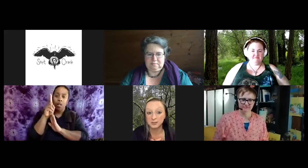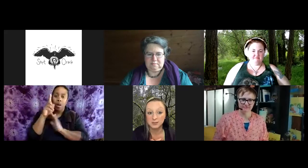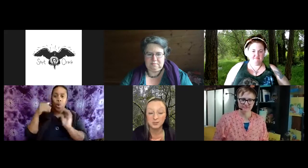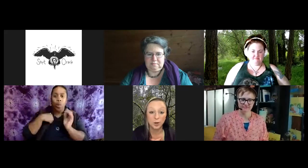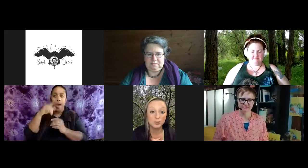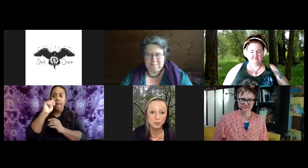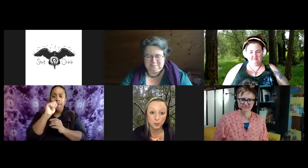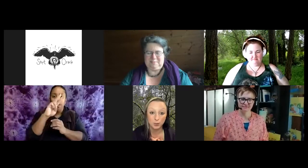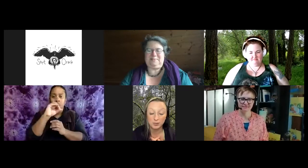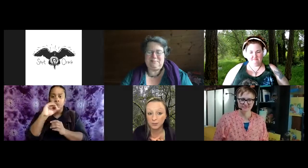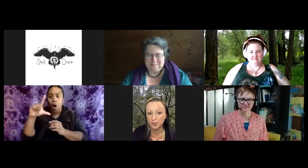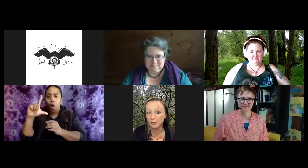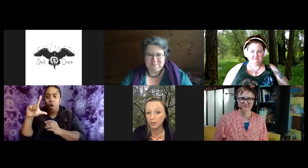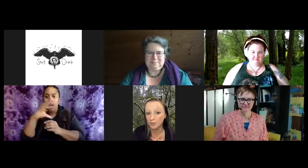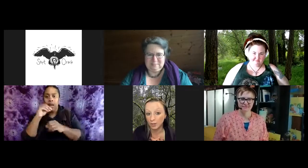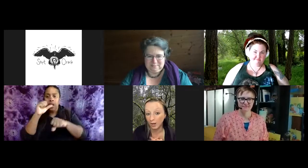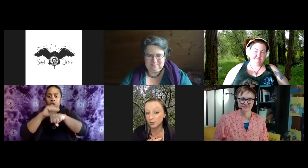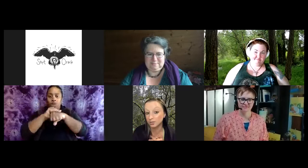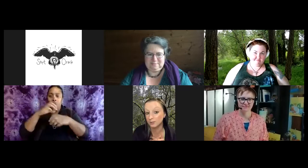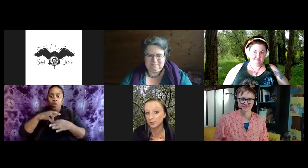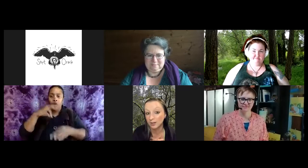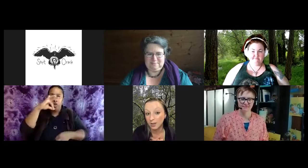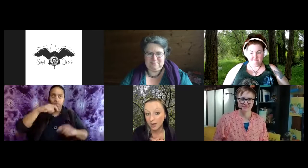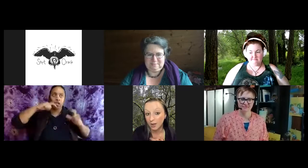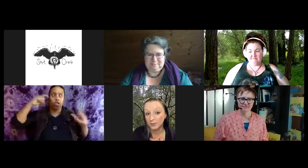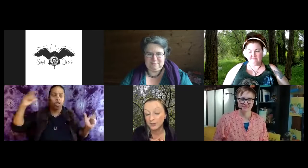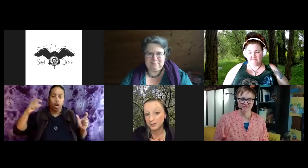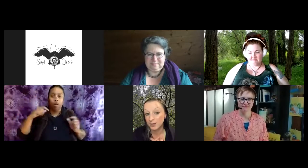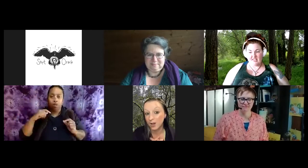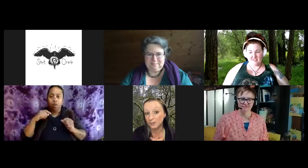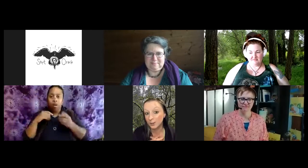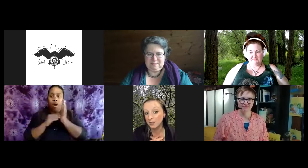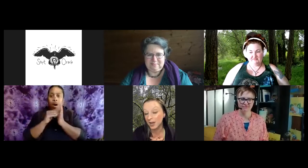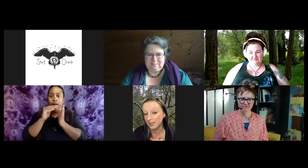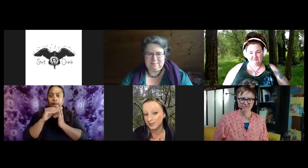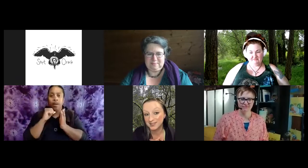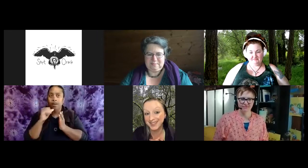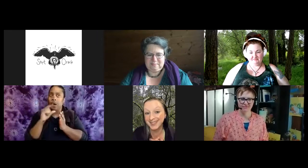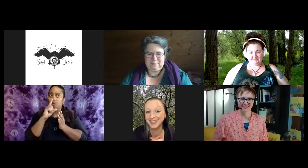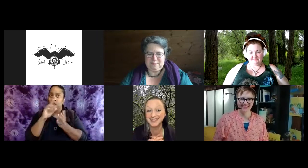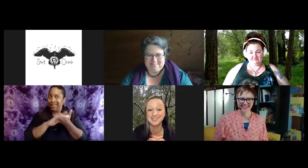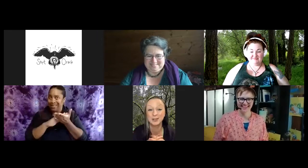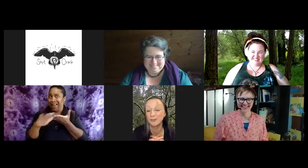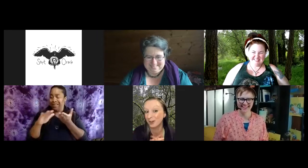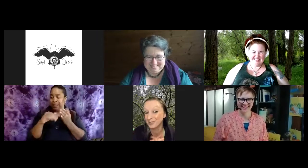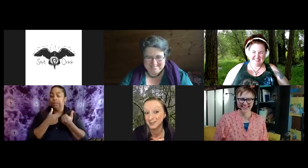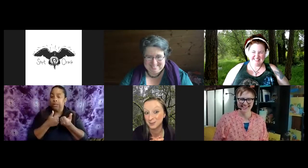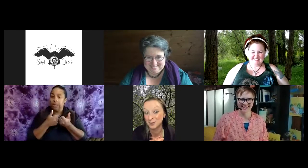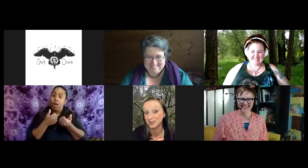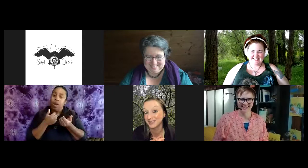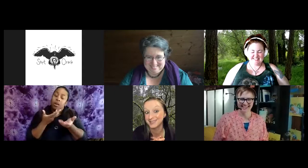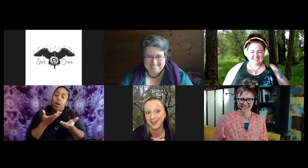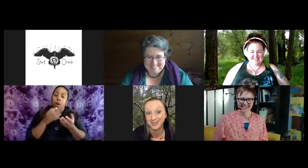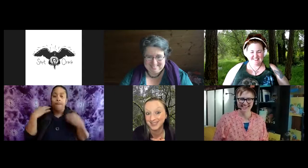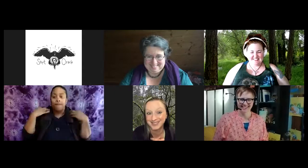trolls and stone spirits, and they're very large and often not very nice. And so fairies can be